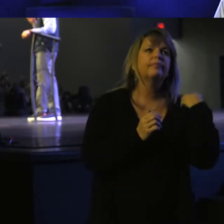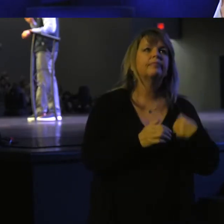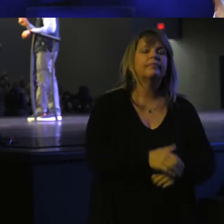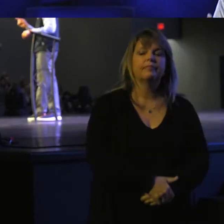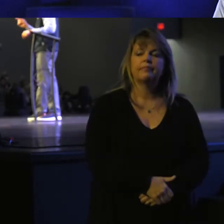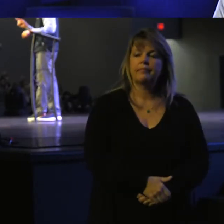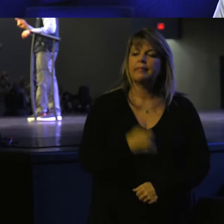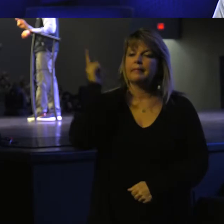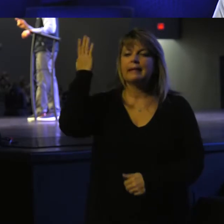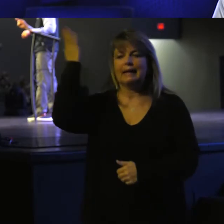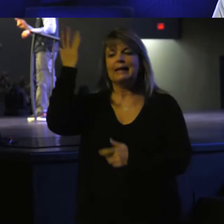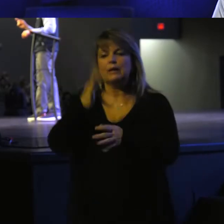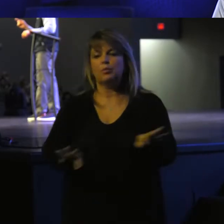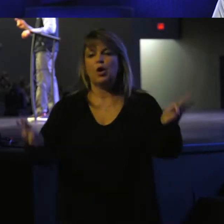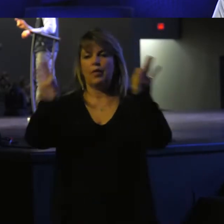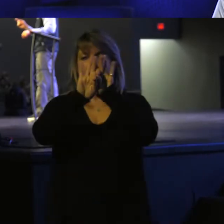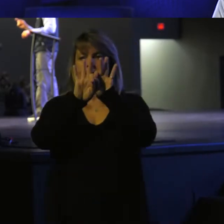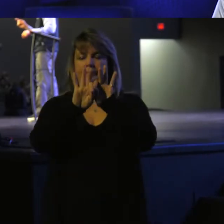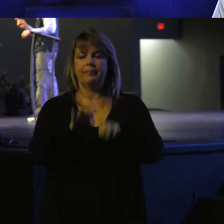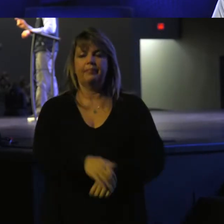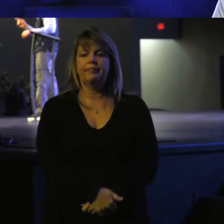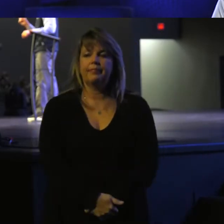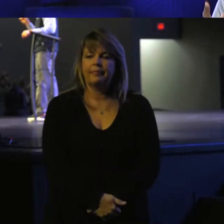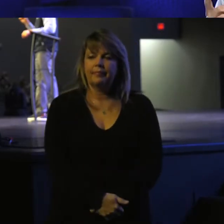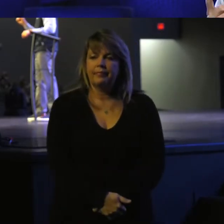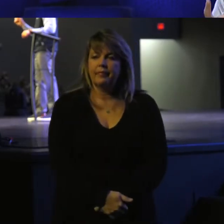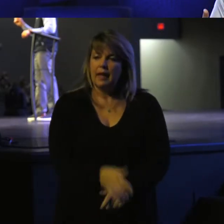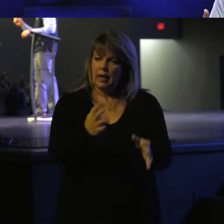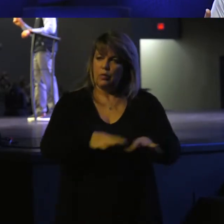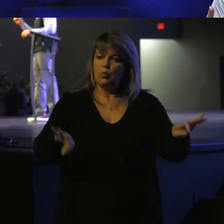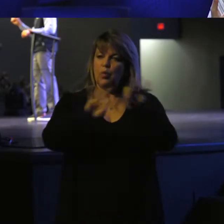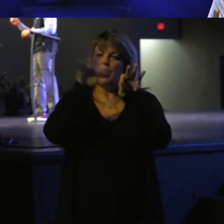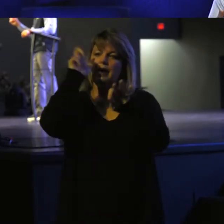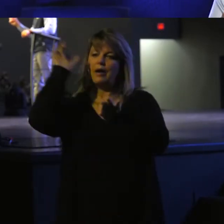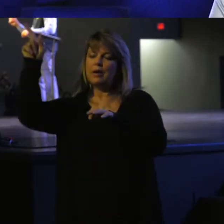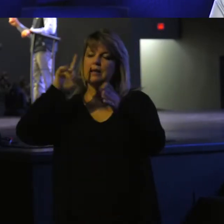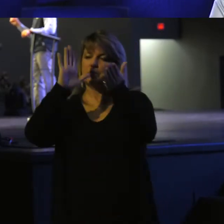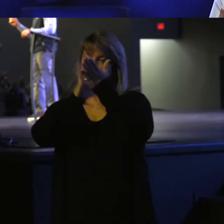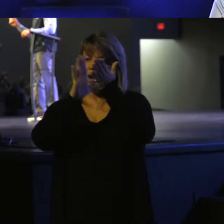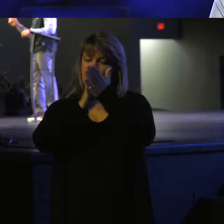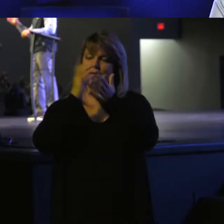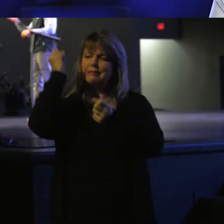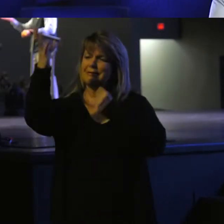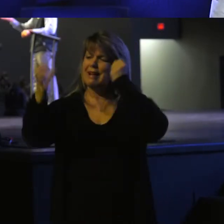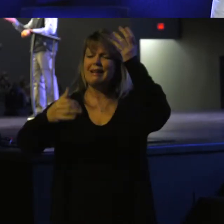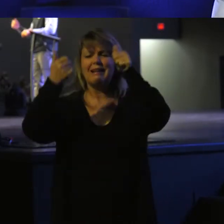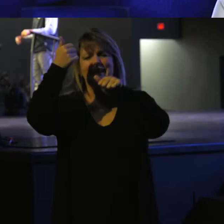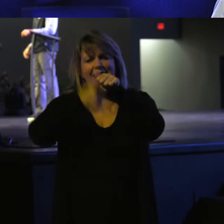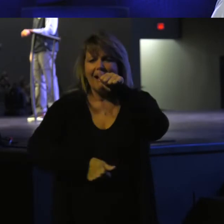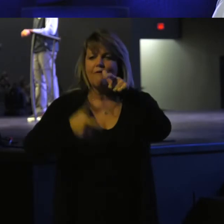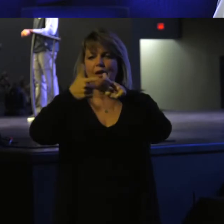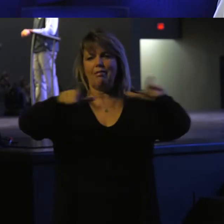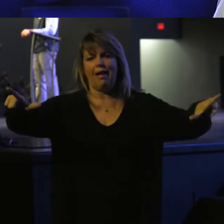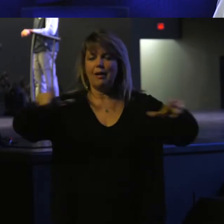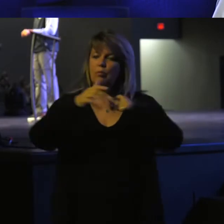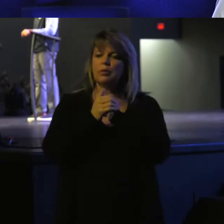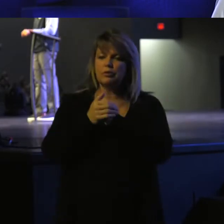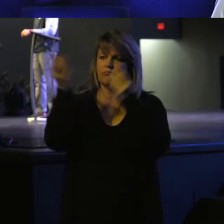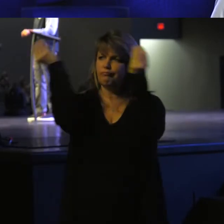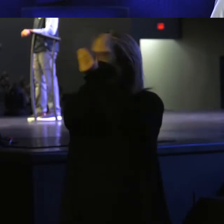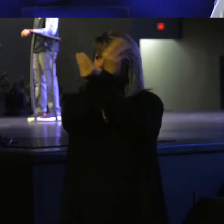And he is worthy. He is worthy to hear his praises sang in every language he's placed upon the tongues of